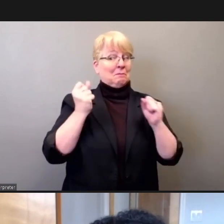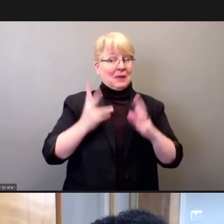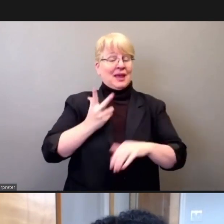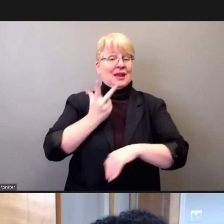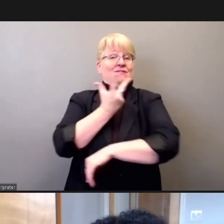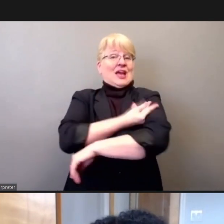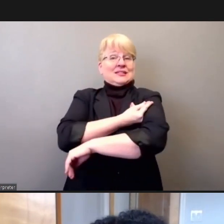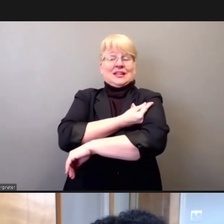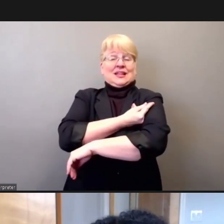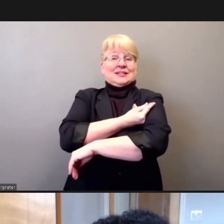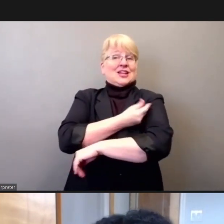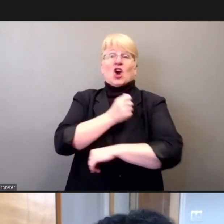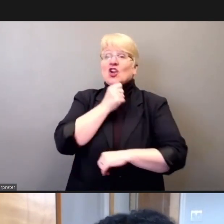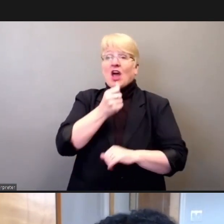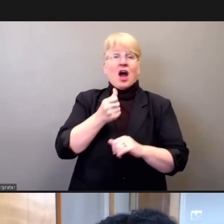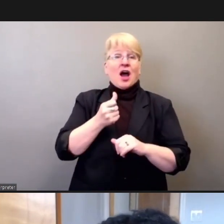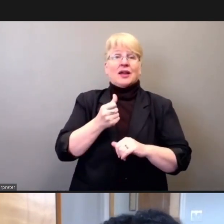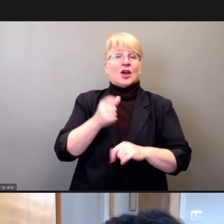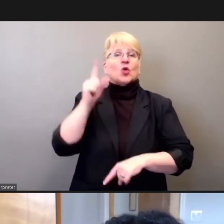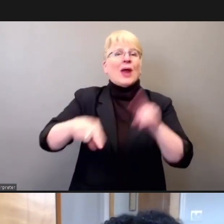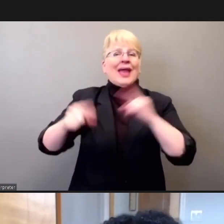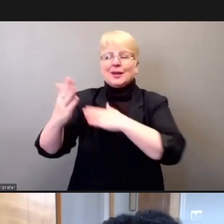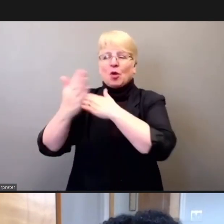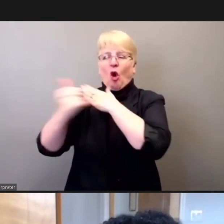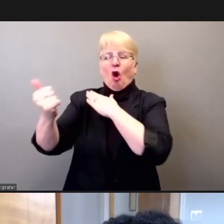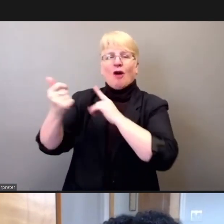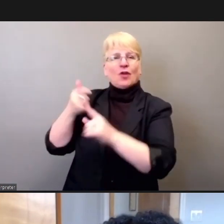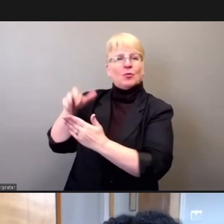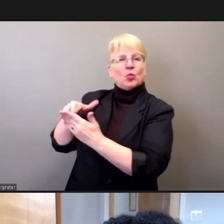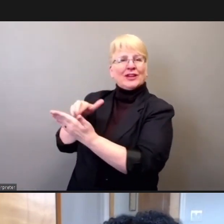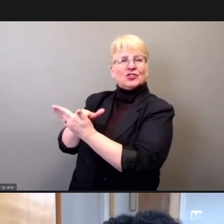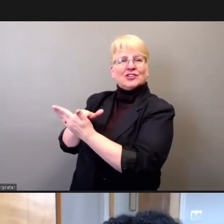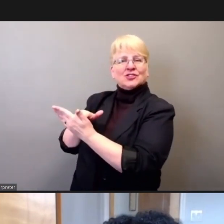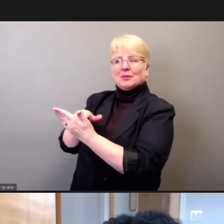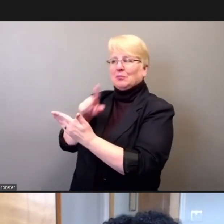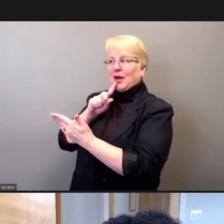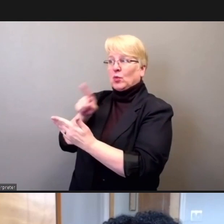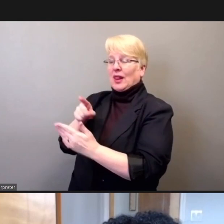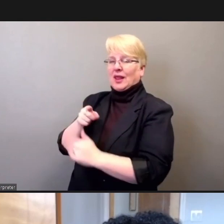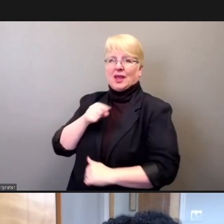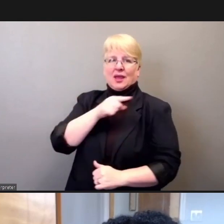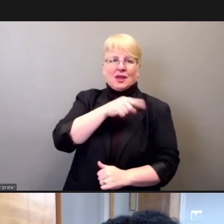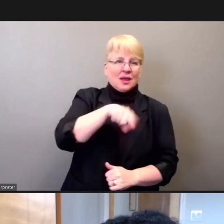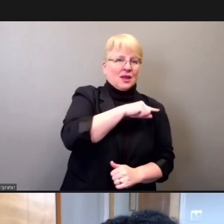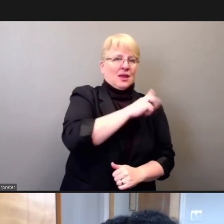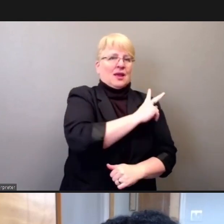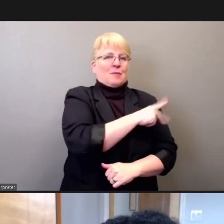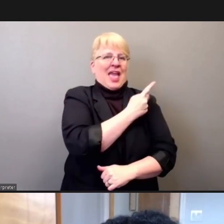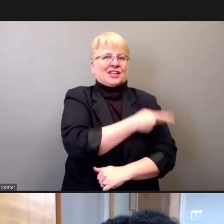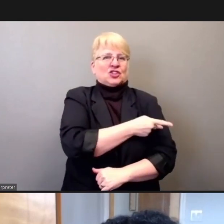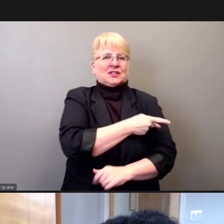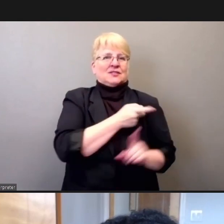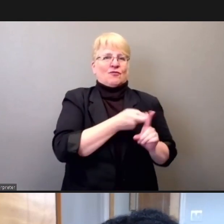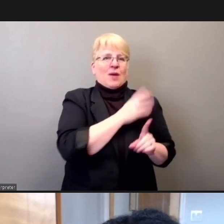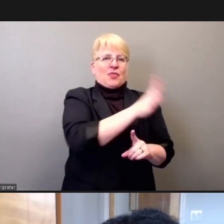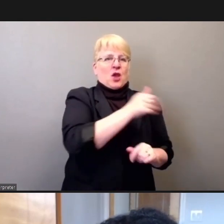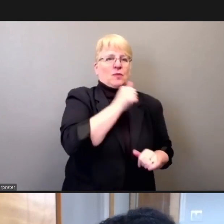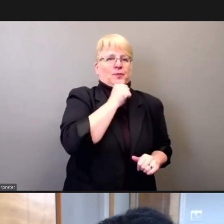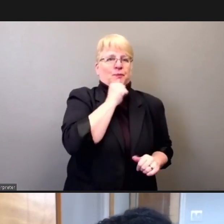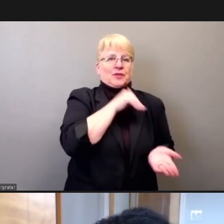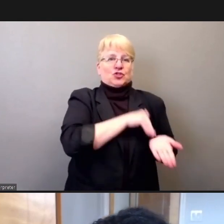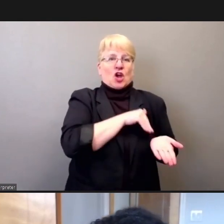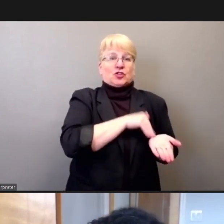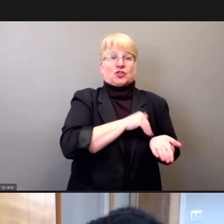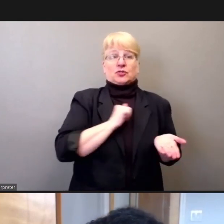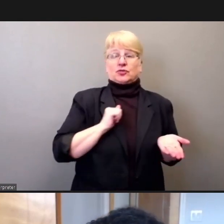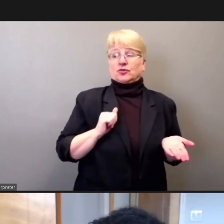not people being called randomly, but are in fact hospitals are going through their own patients. That's what they have said, at any rate, the last few